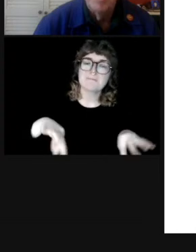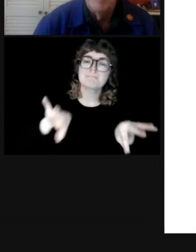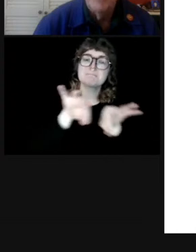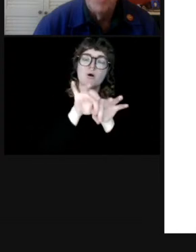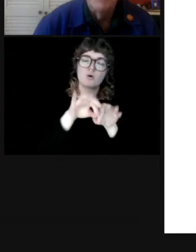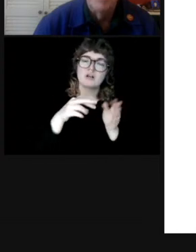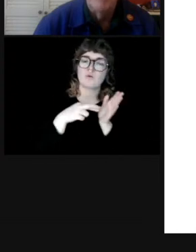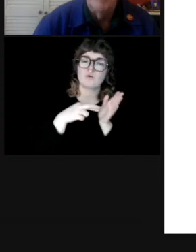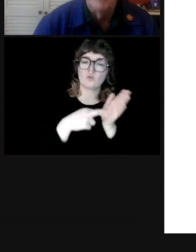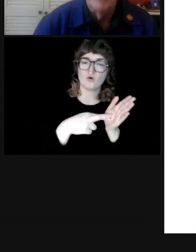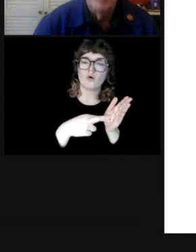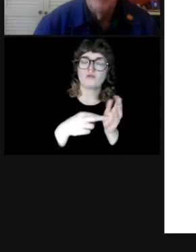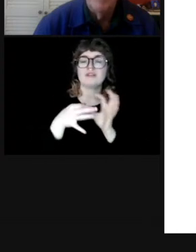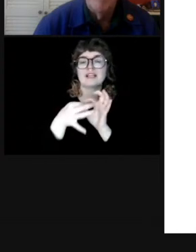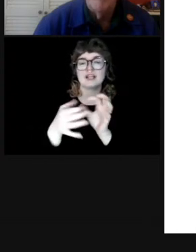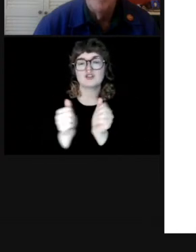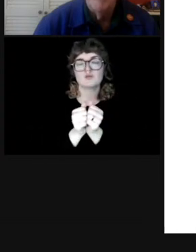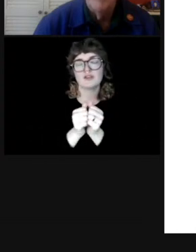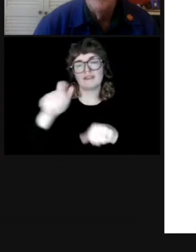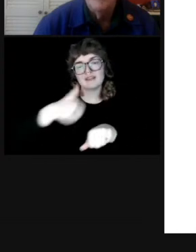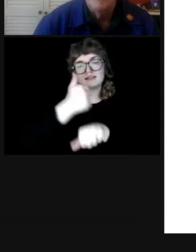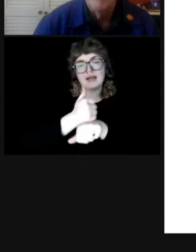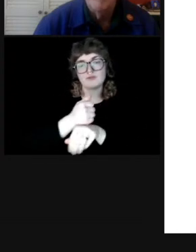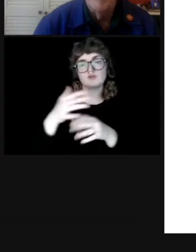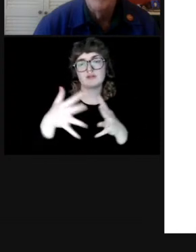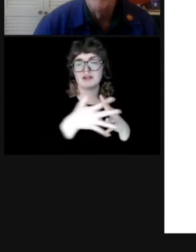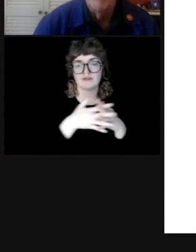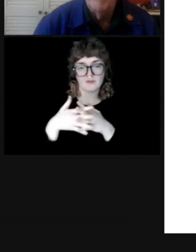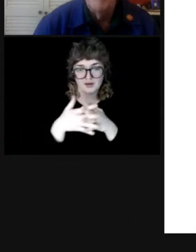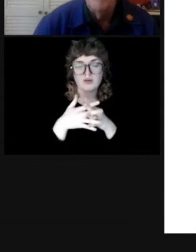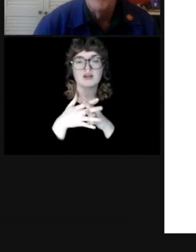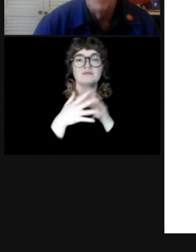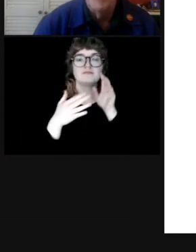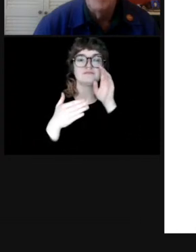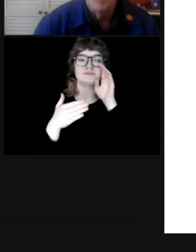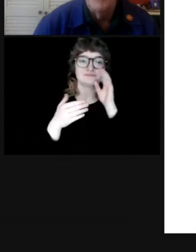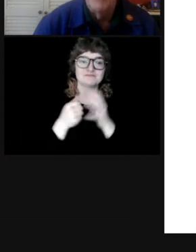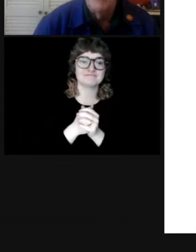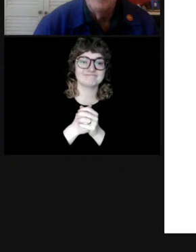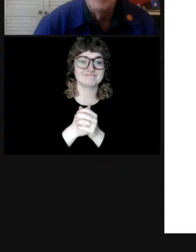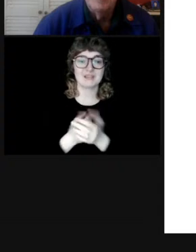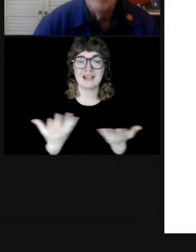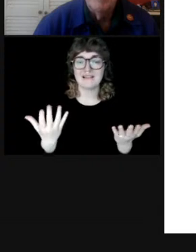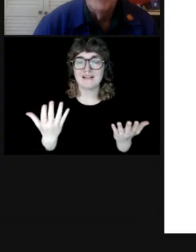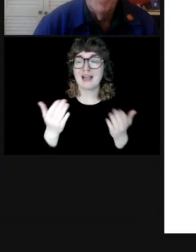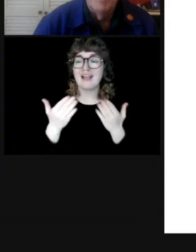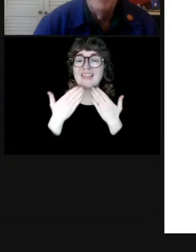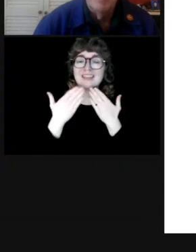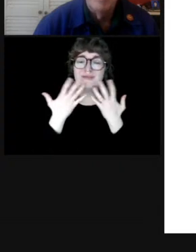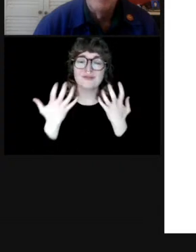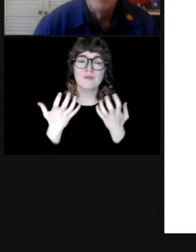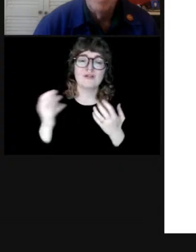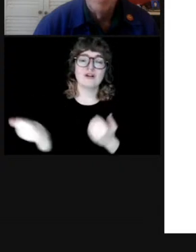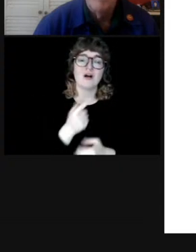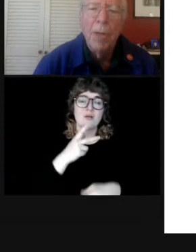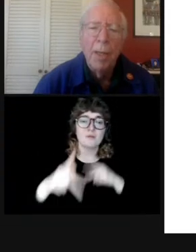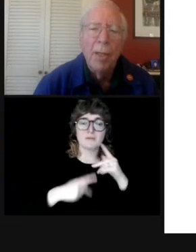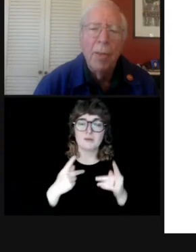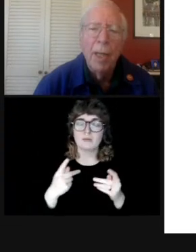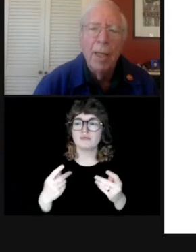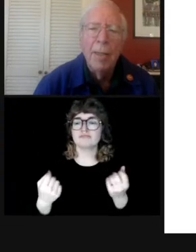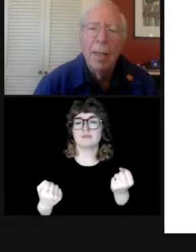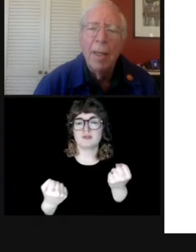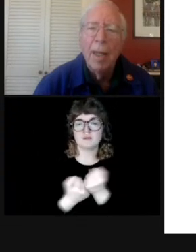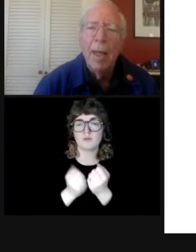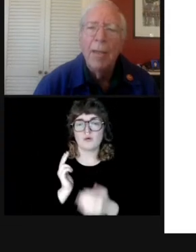States. And thanks to everyone who helped put this Maryland Mosaic together. With that, I will thank